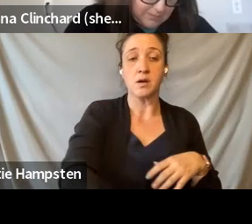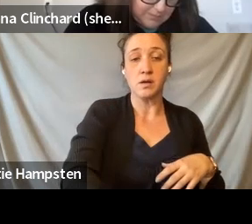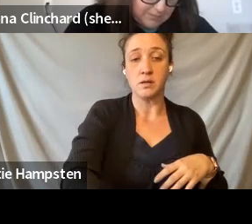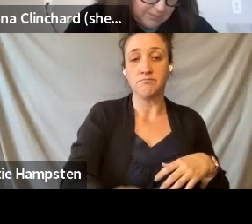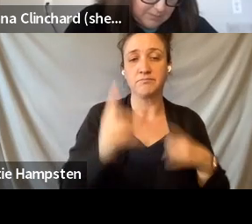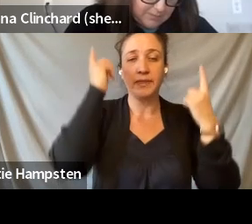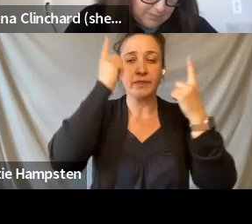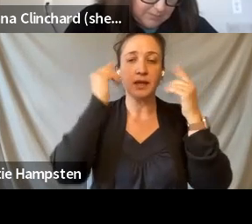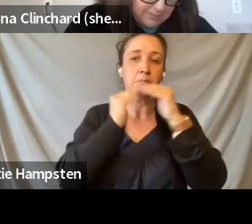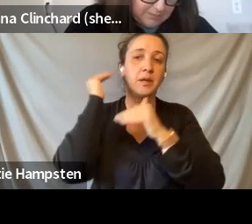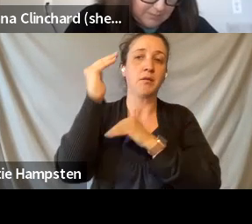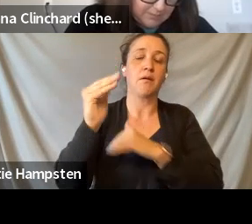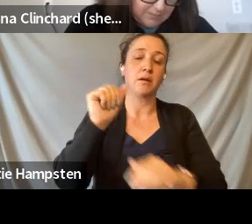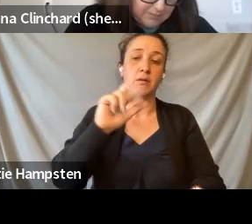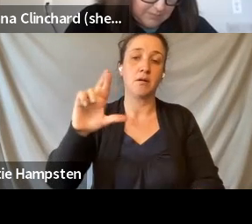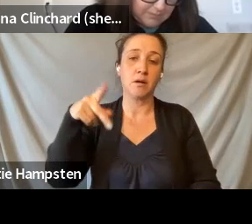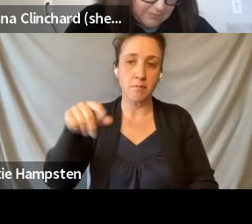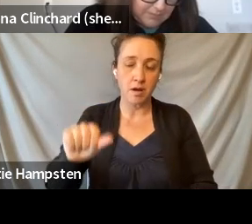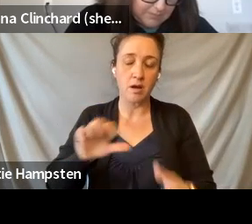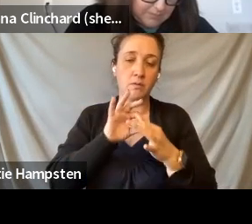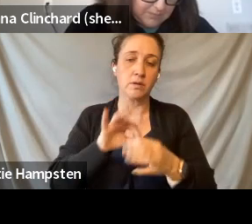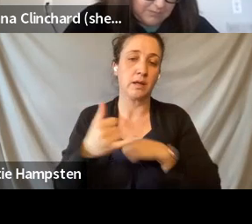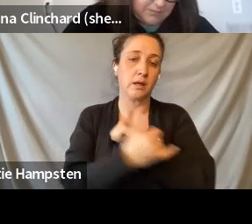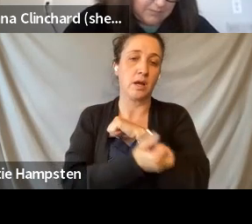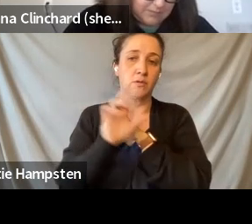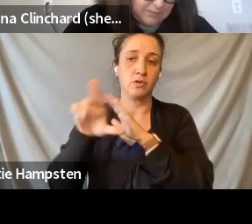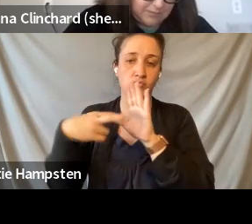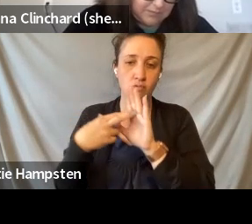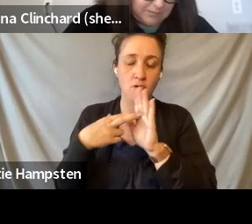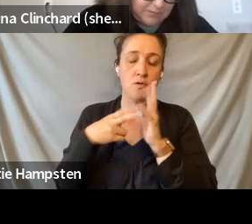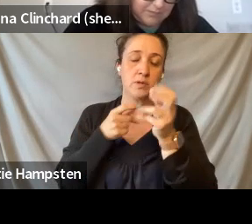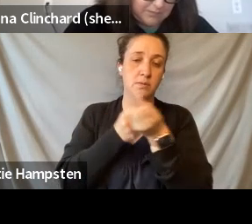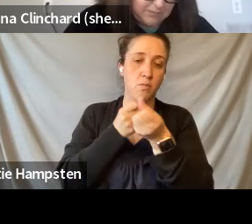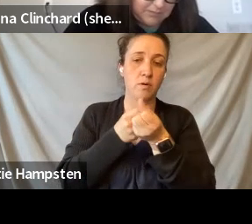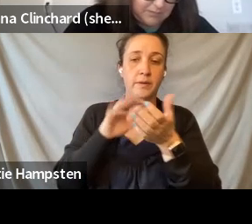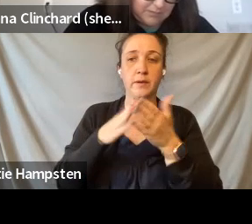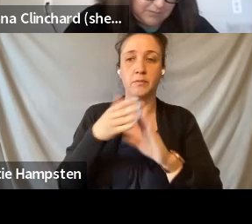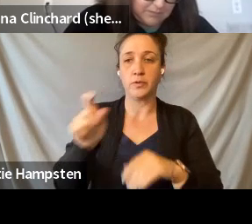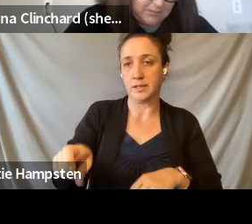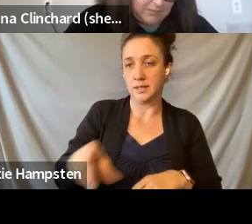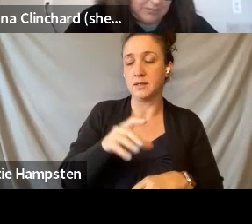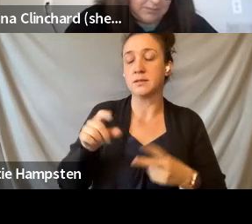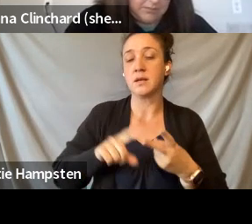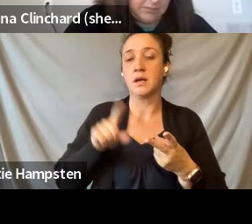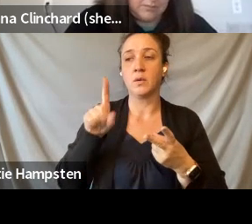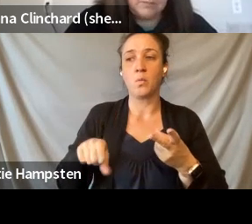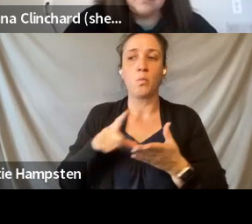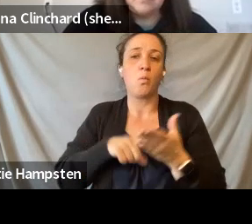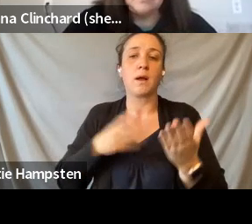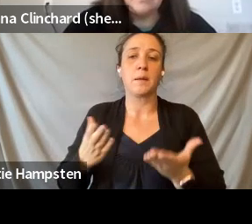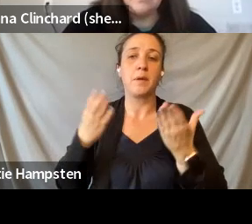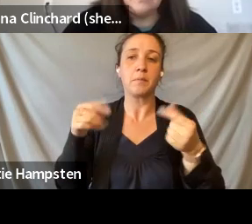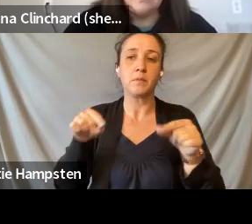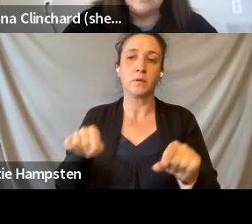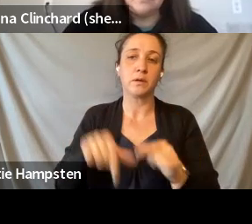think beyond ARPA in terms of the county's role in supporting what the community needs and what came up during this process.